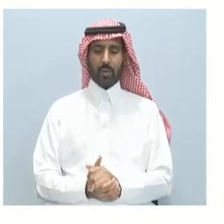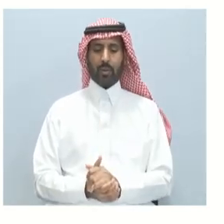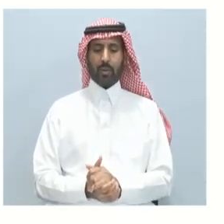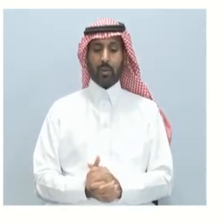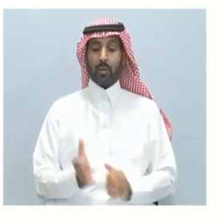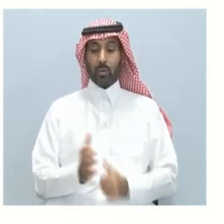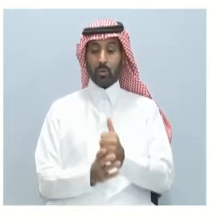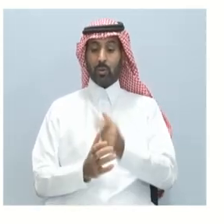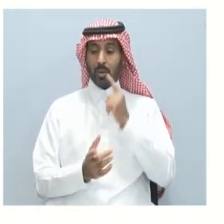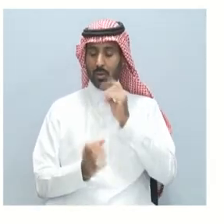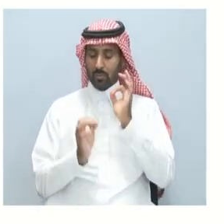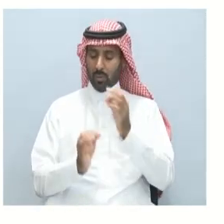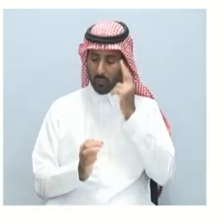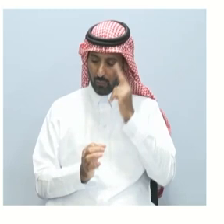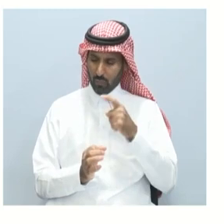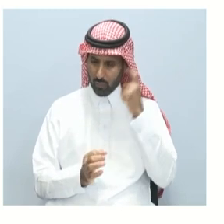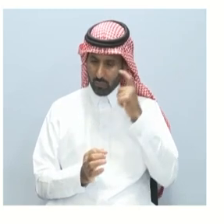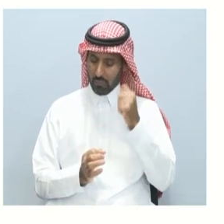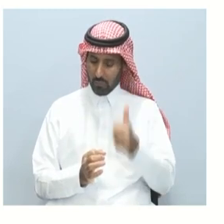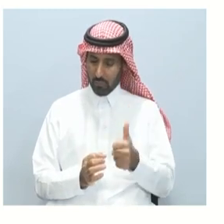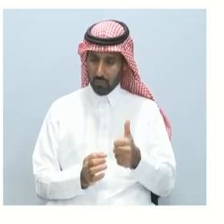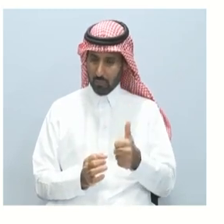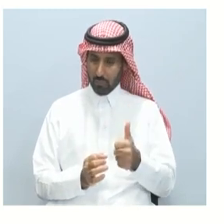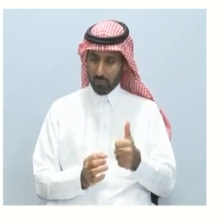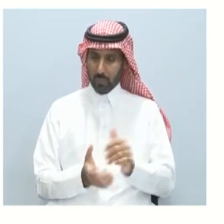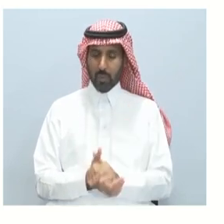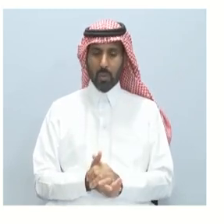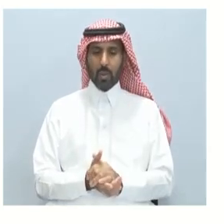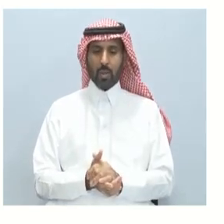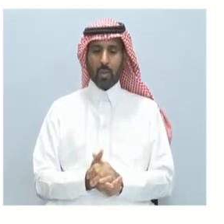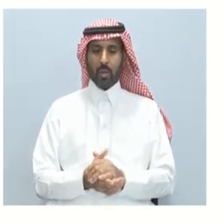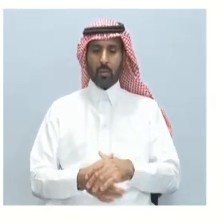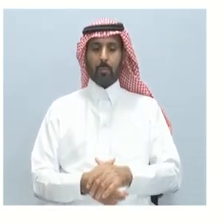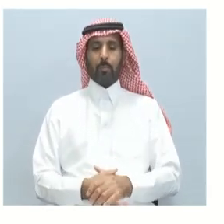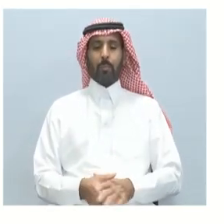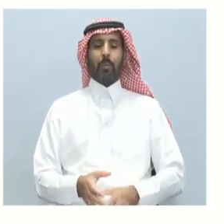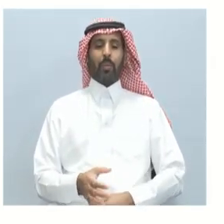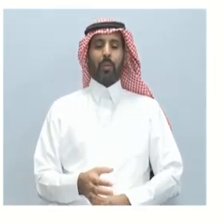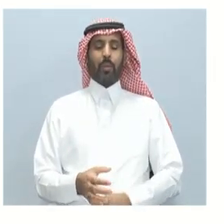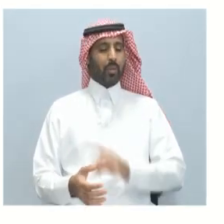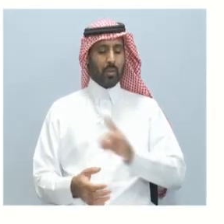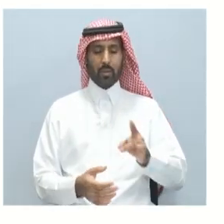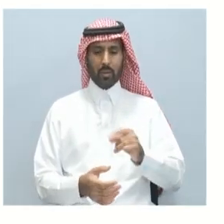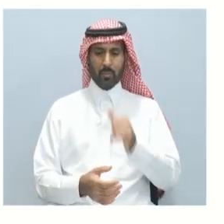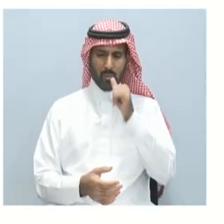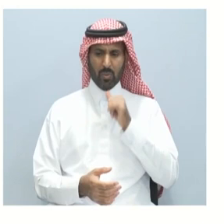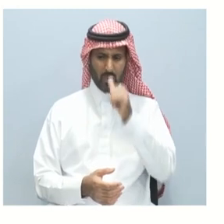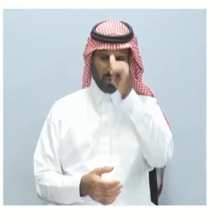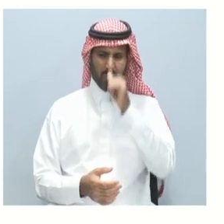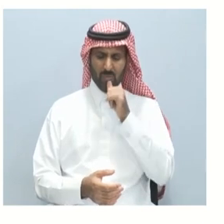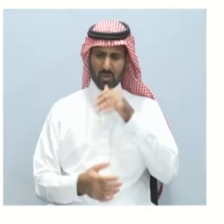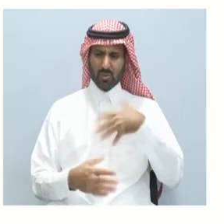ability to rationalize things, aura of peace, nothing could make him lose his